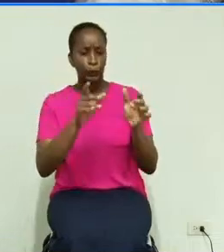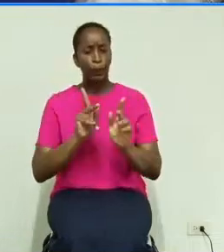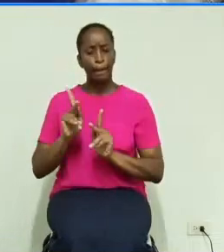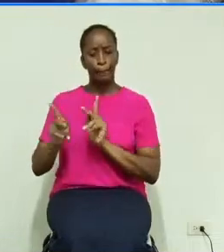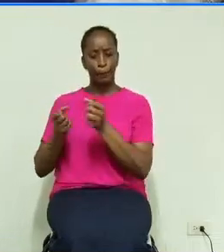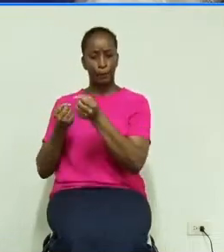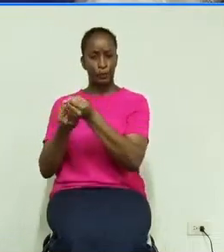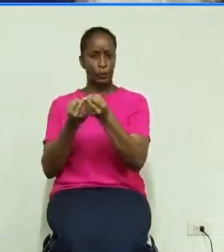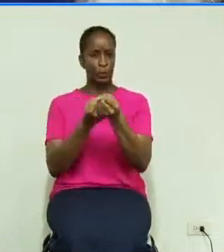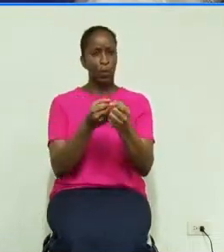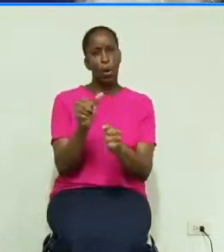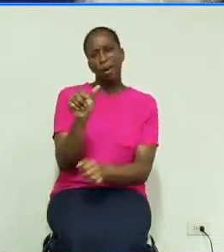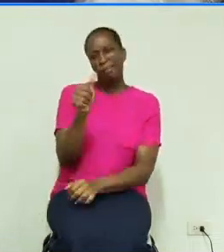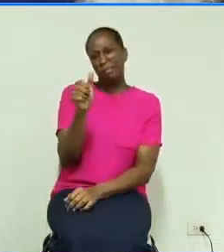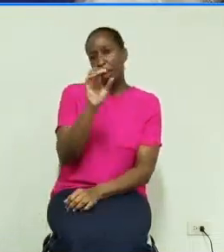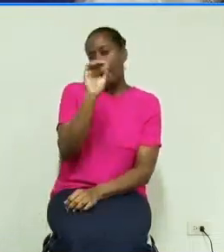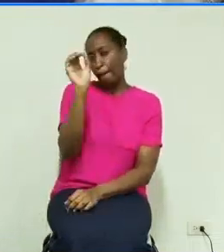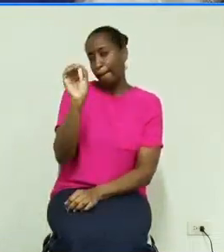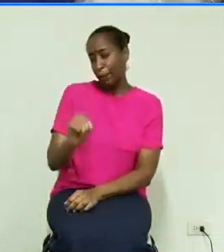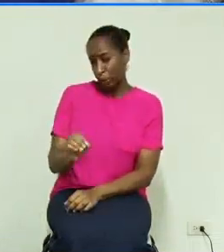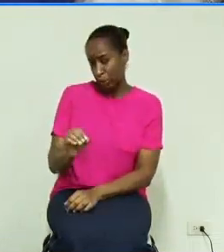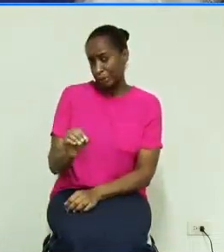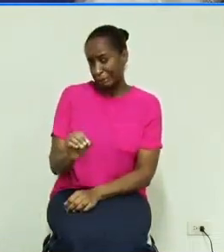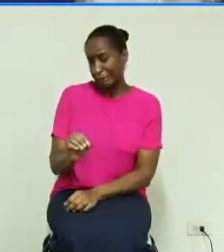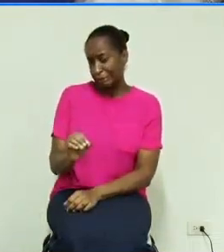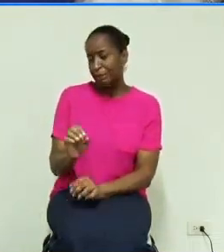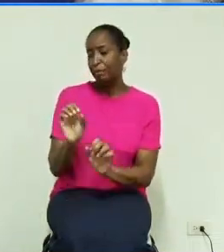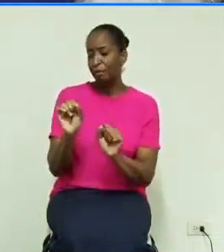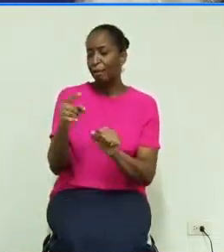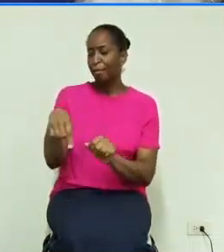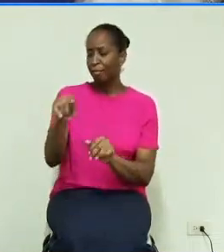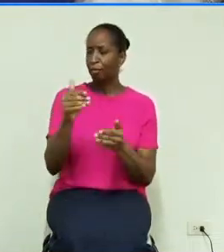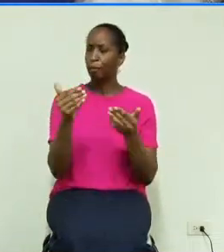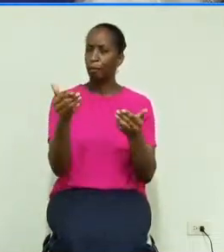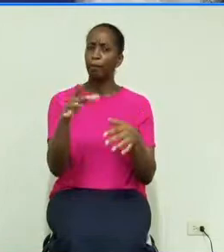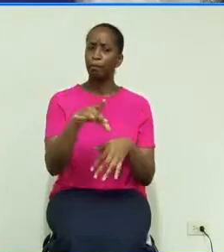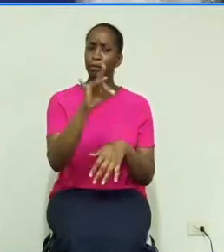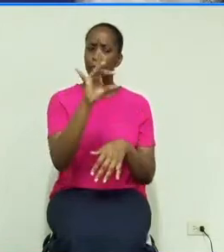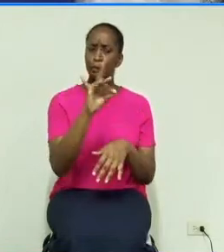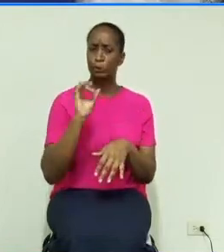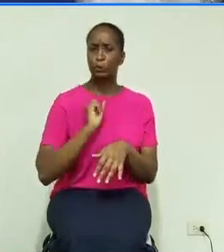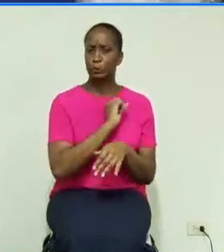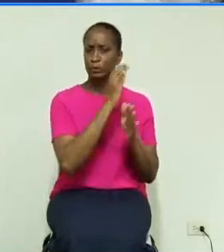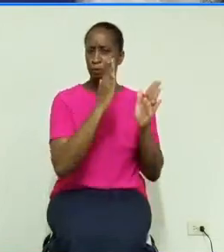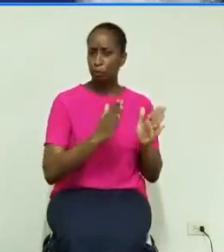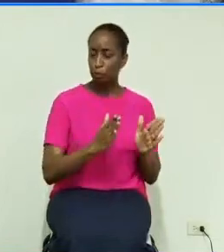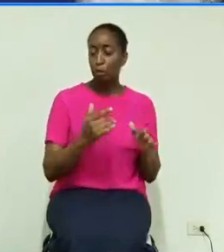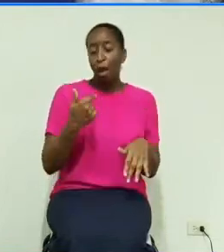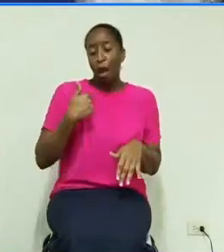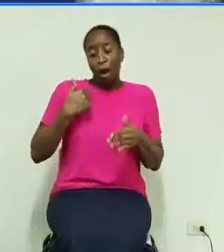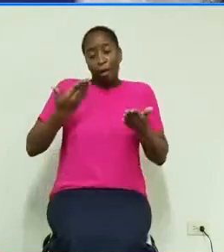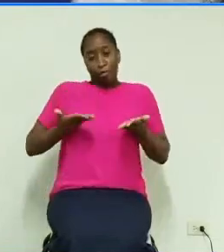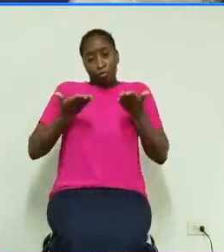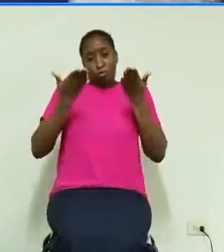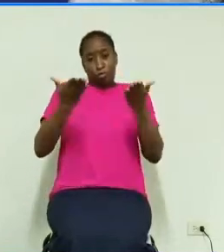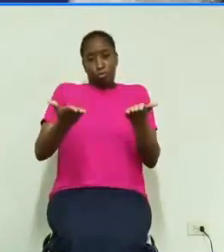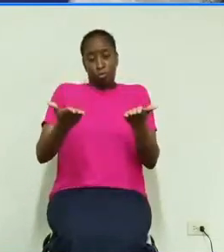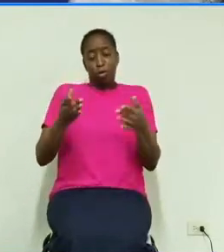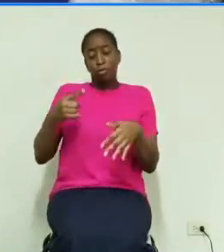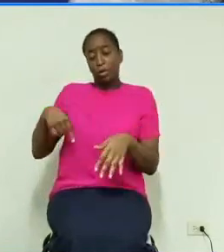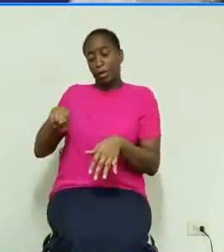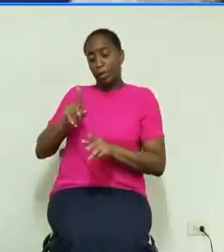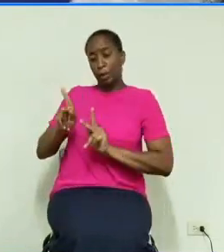I would be concerned against encouraging splinter groups to try to get 10% of the votes and then make